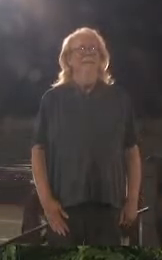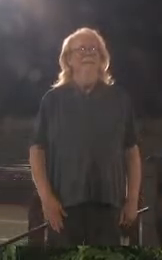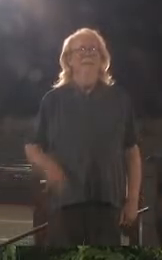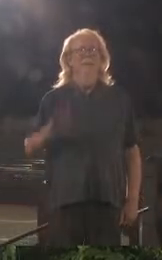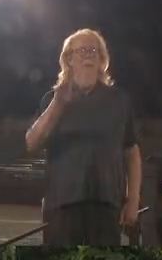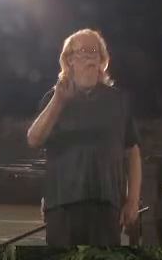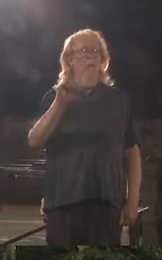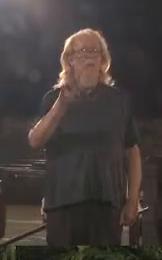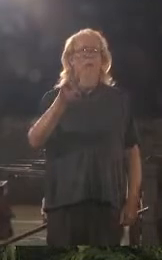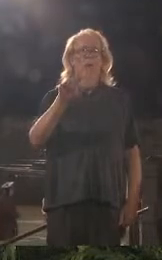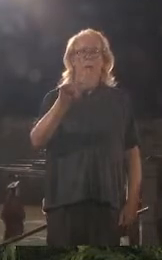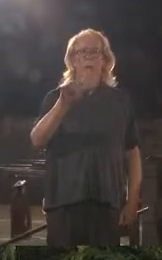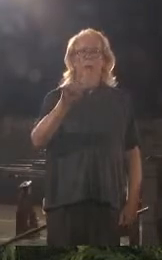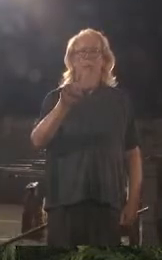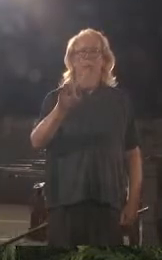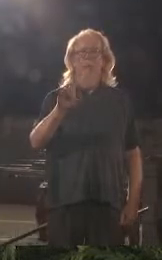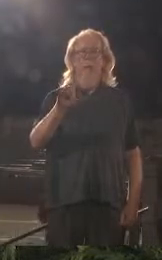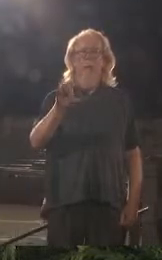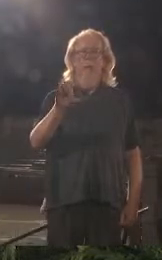Robert Isaac De Leon.